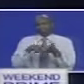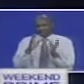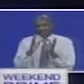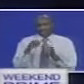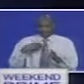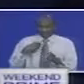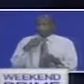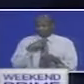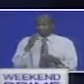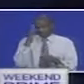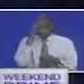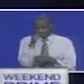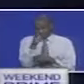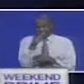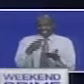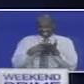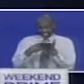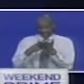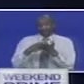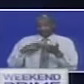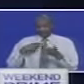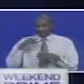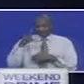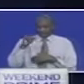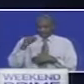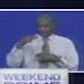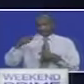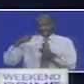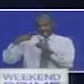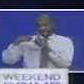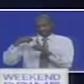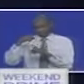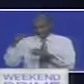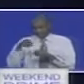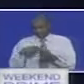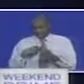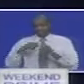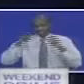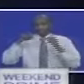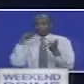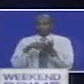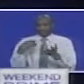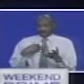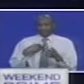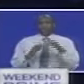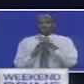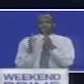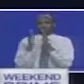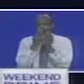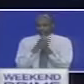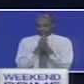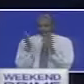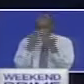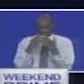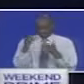So if you want to get in touch with us, please do send us your tweets. Remember, the hashtag is Checkpoint. But let's get first to the top stories tonight.